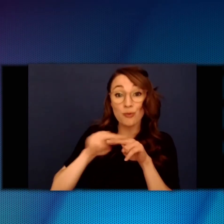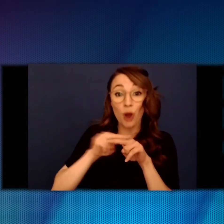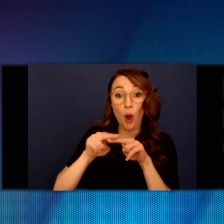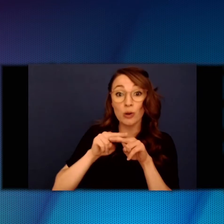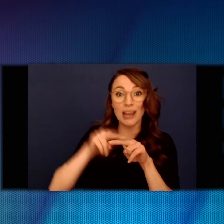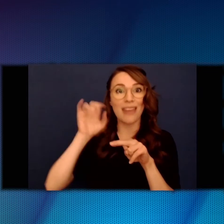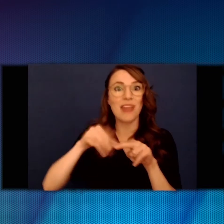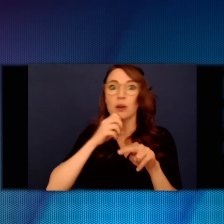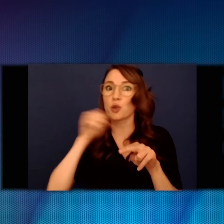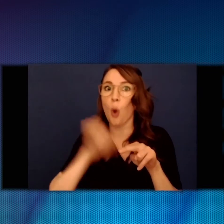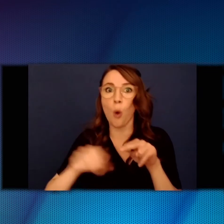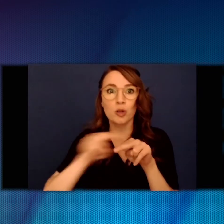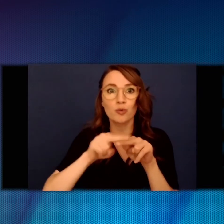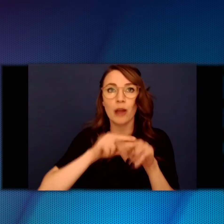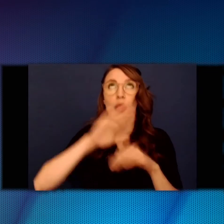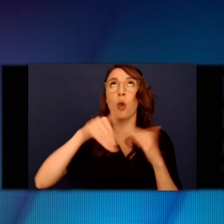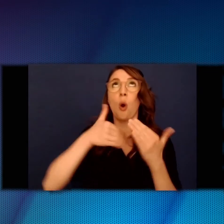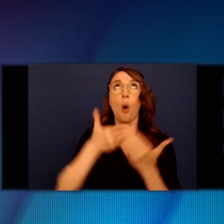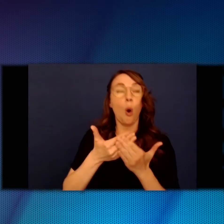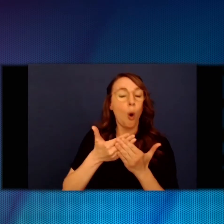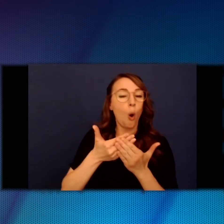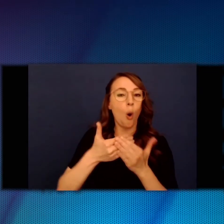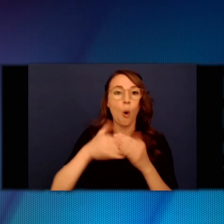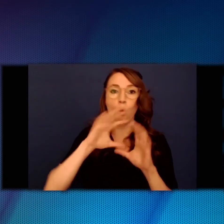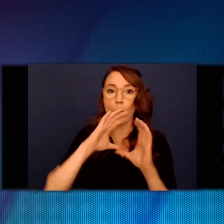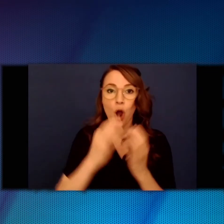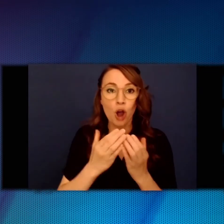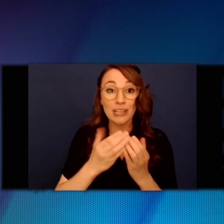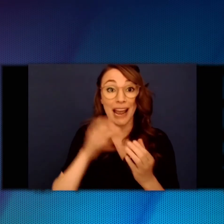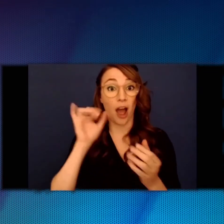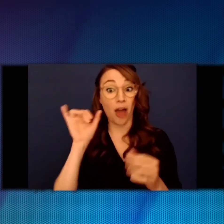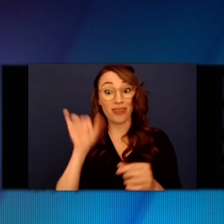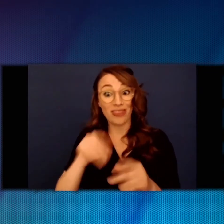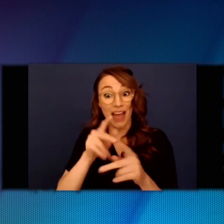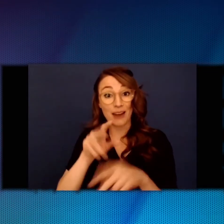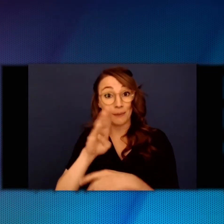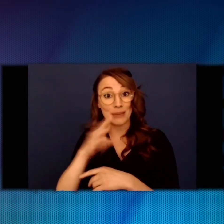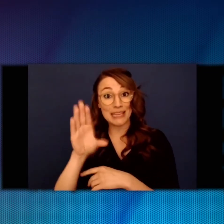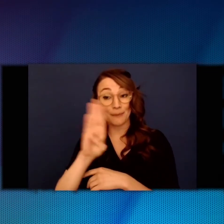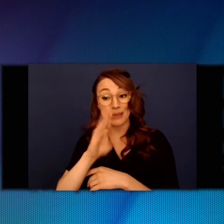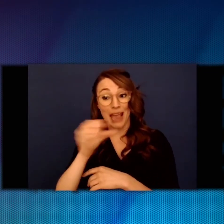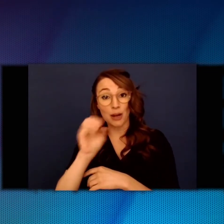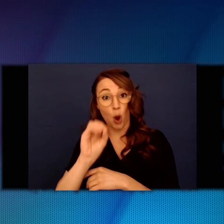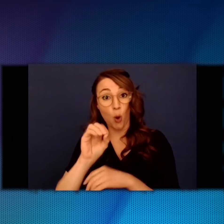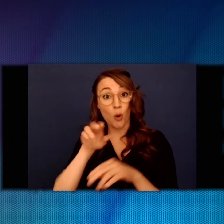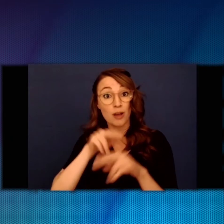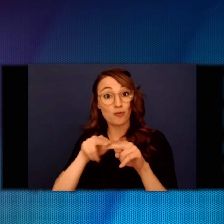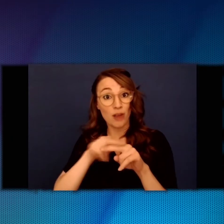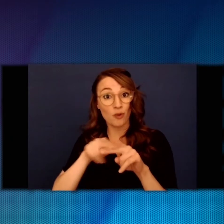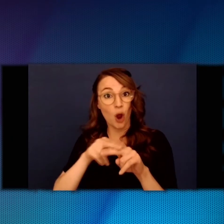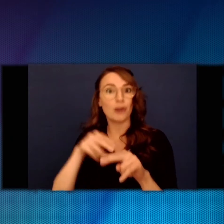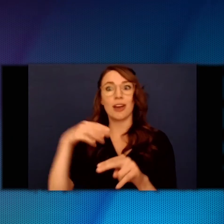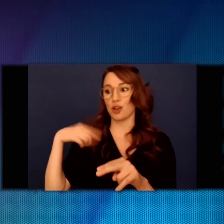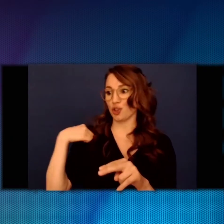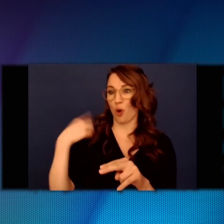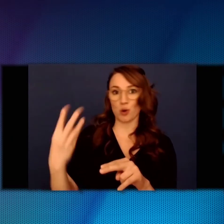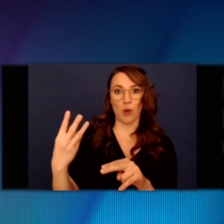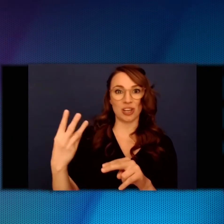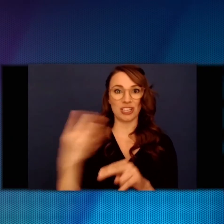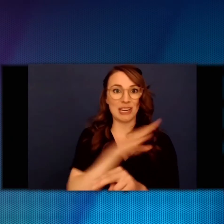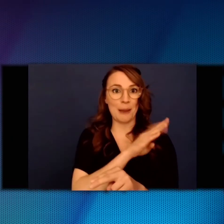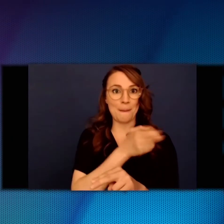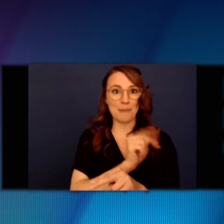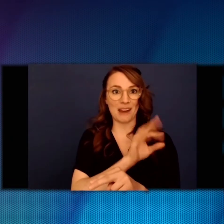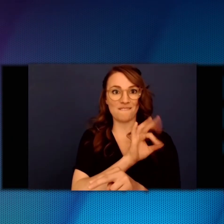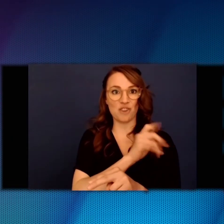George Washington and Benjamin Franklin met and locked eyes for the very first time. This week we have